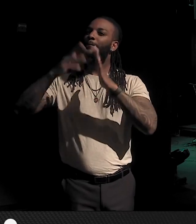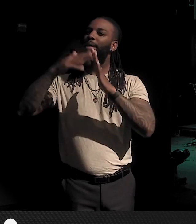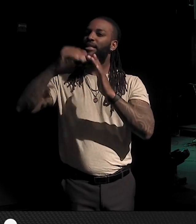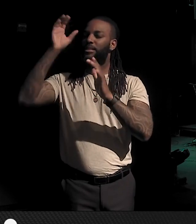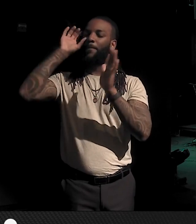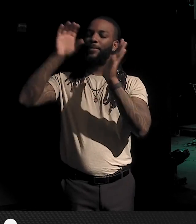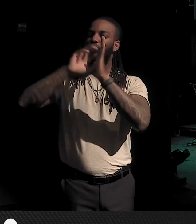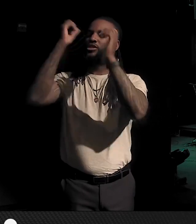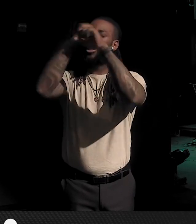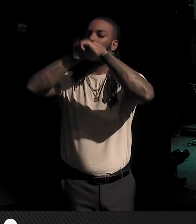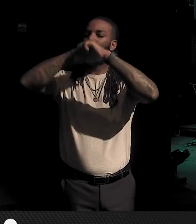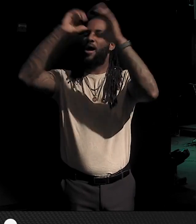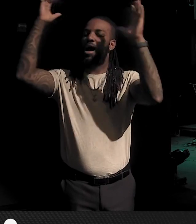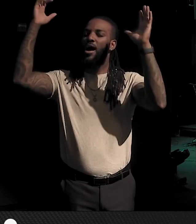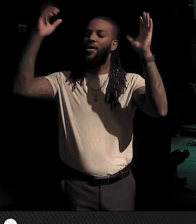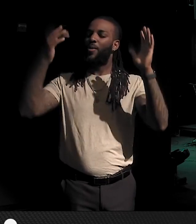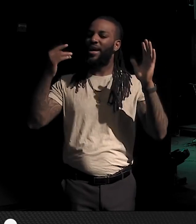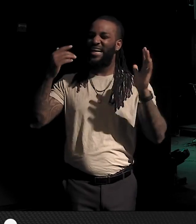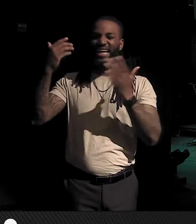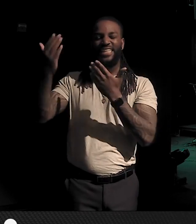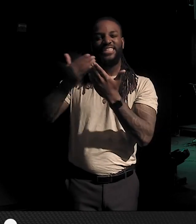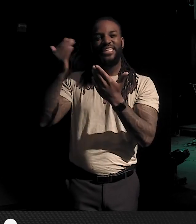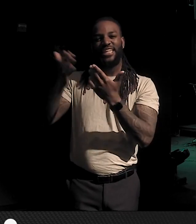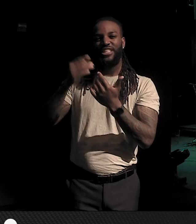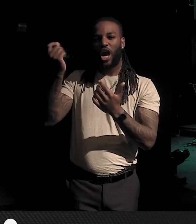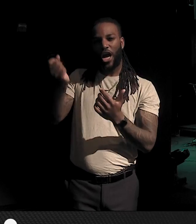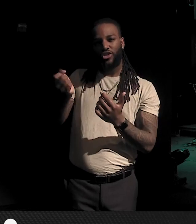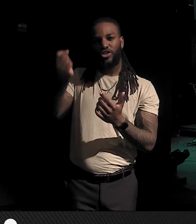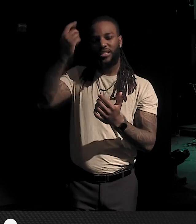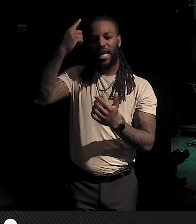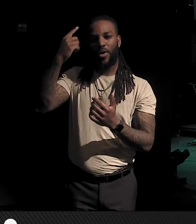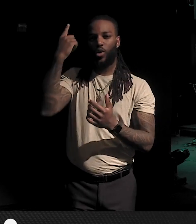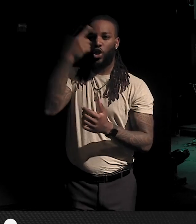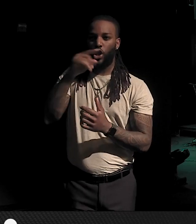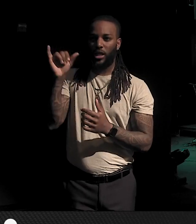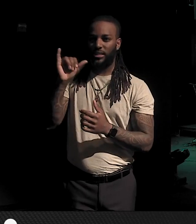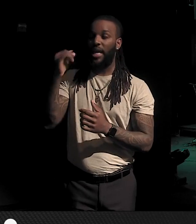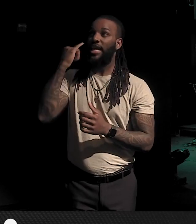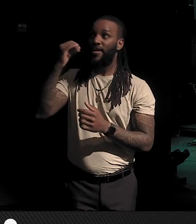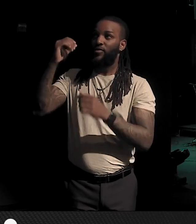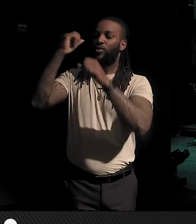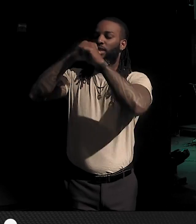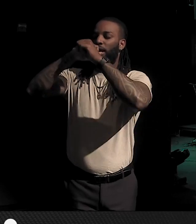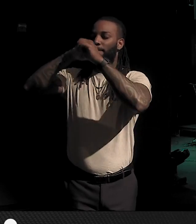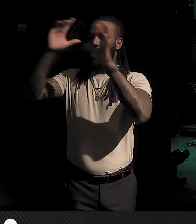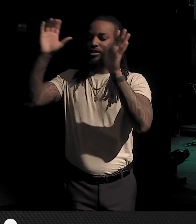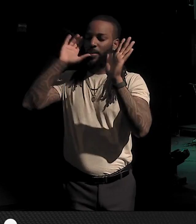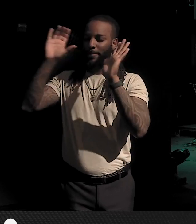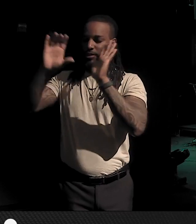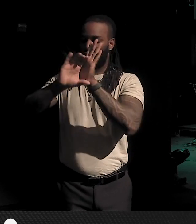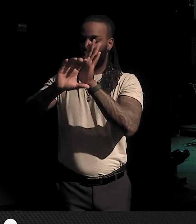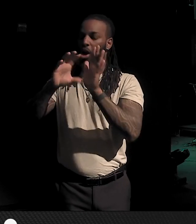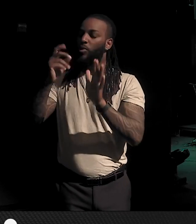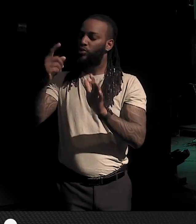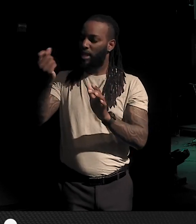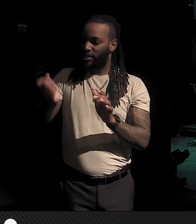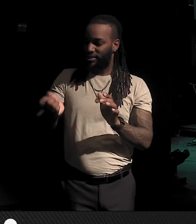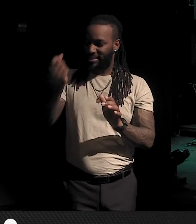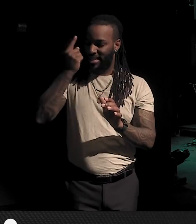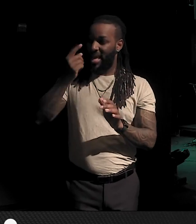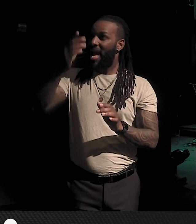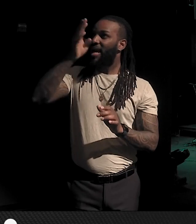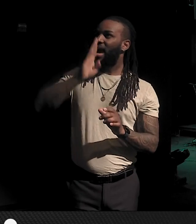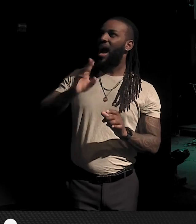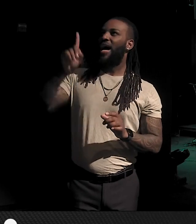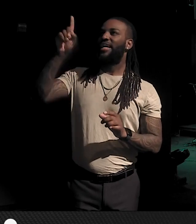minds because it's easier to metabolize what faithfulness looks like in the idea of a picture. I want you to see God is, he